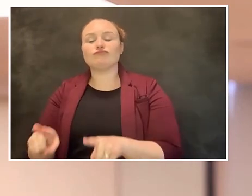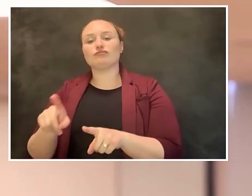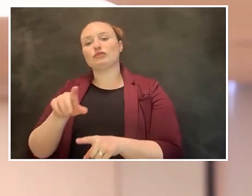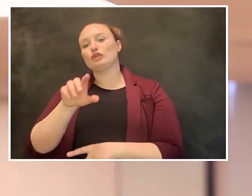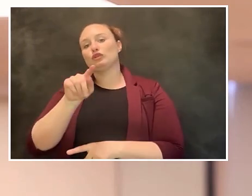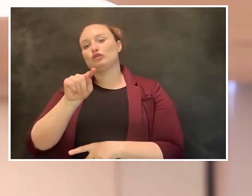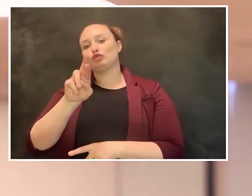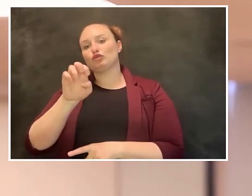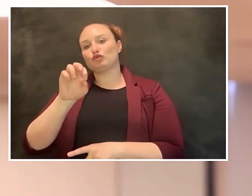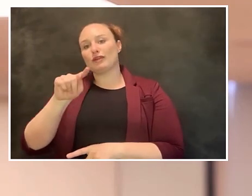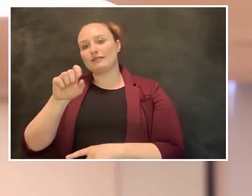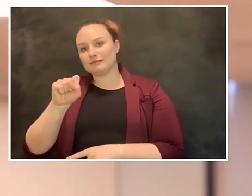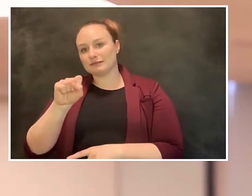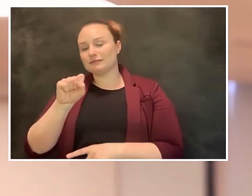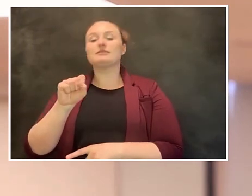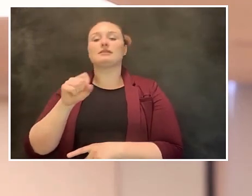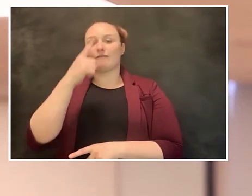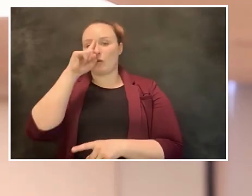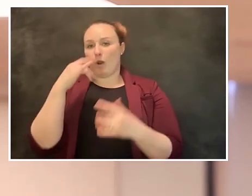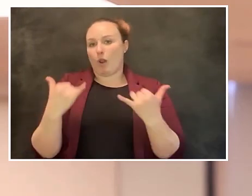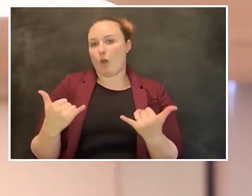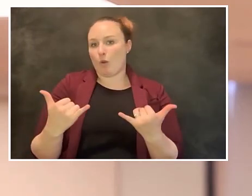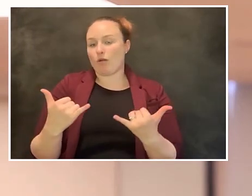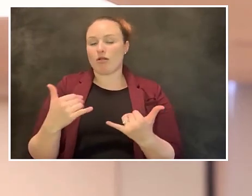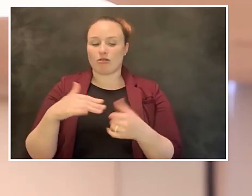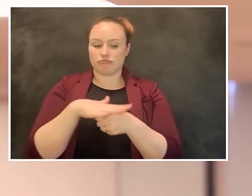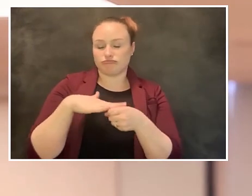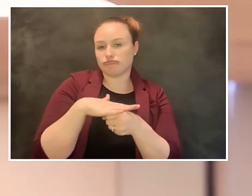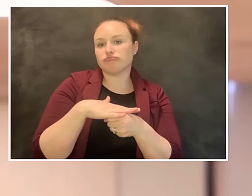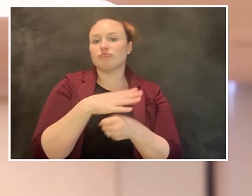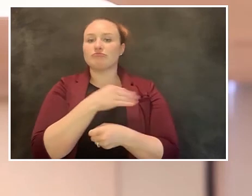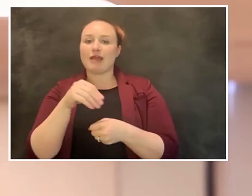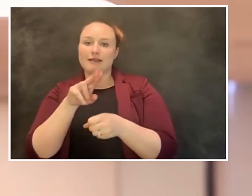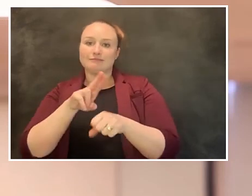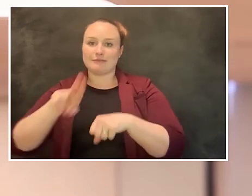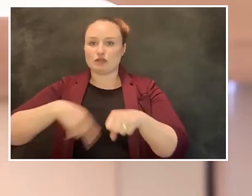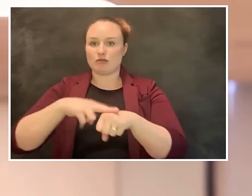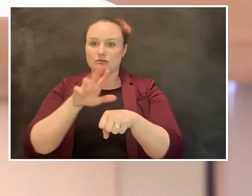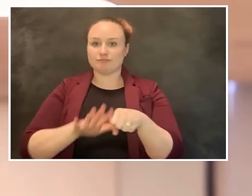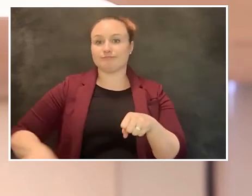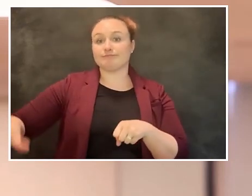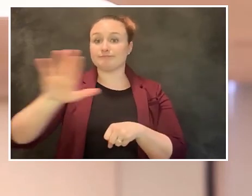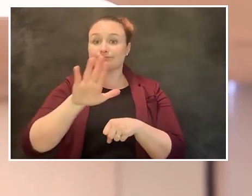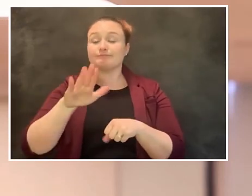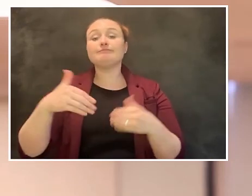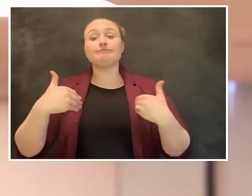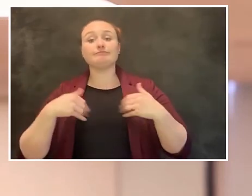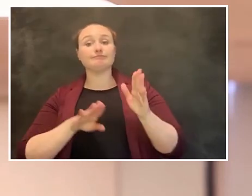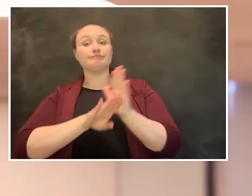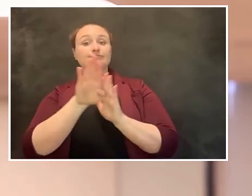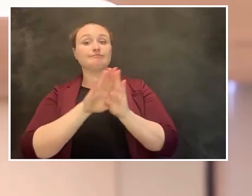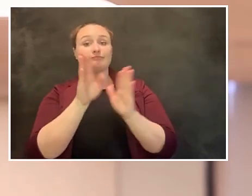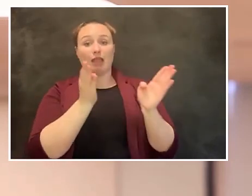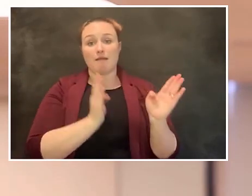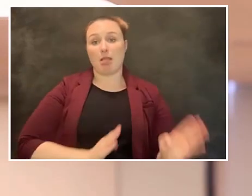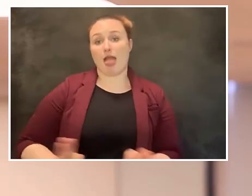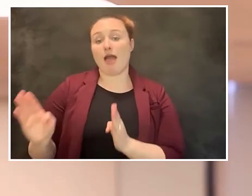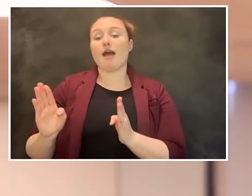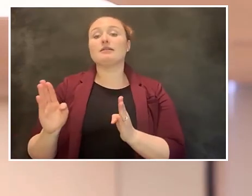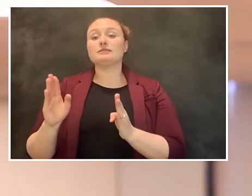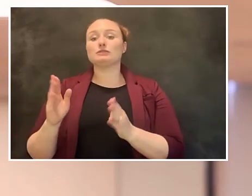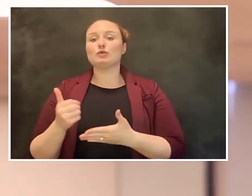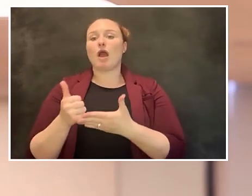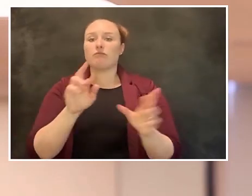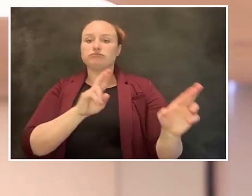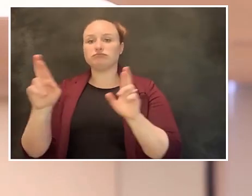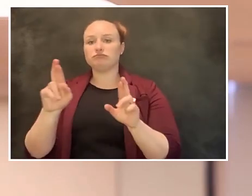and nationally. Armed with this information, we develop strategic training plans to help our workforce stay prepared to serve.